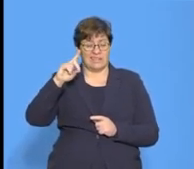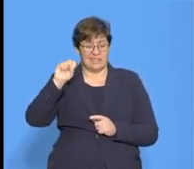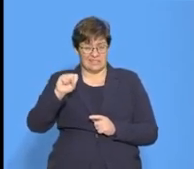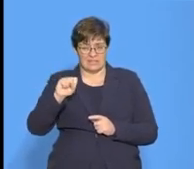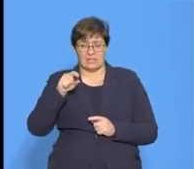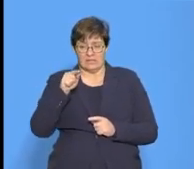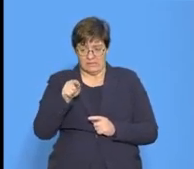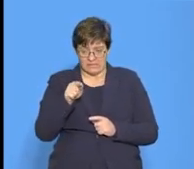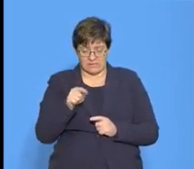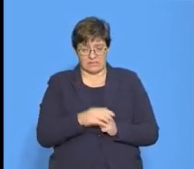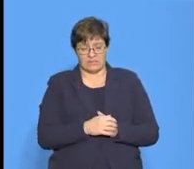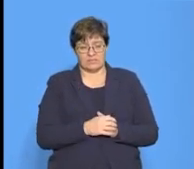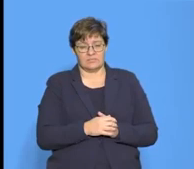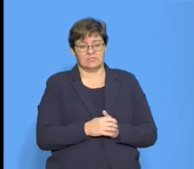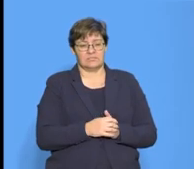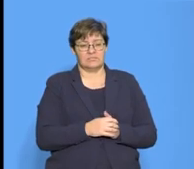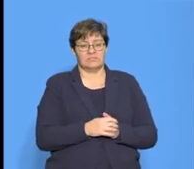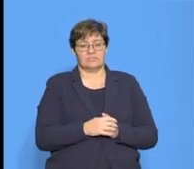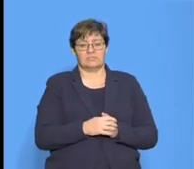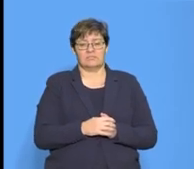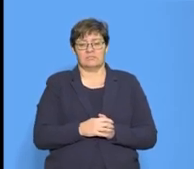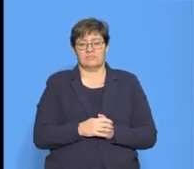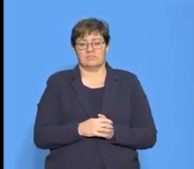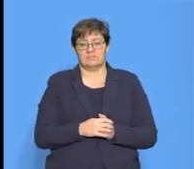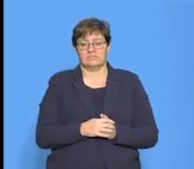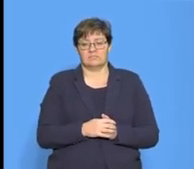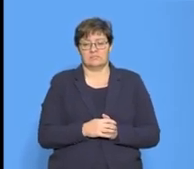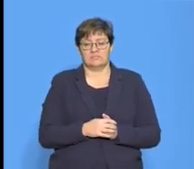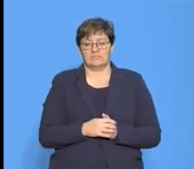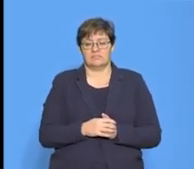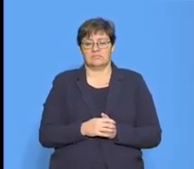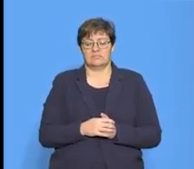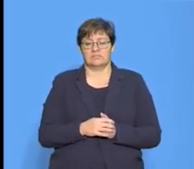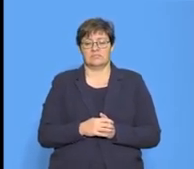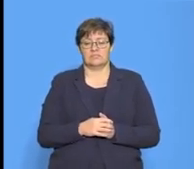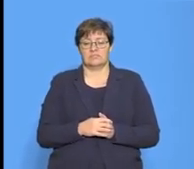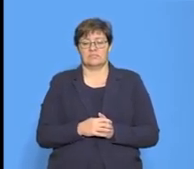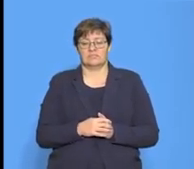find in the family Hominidae. Hominids.